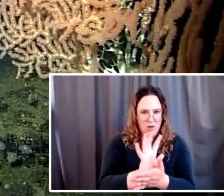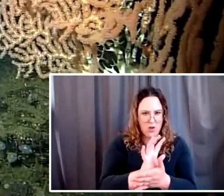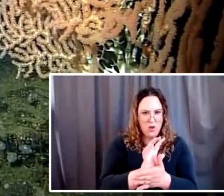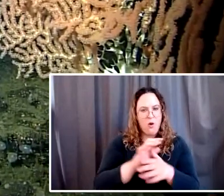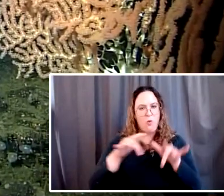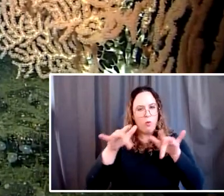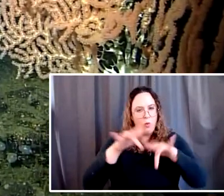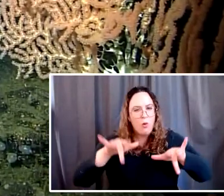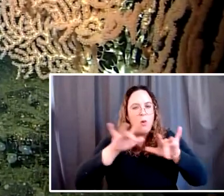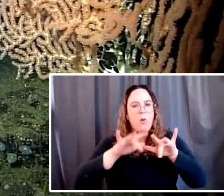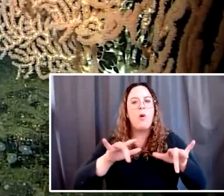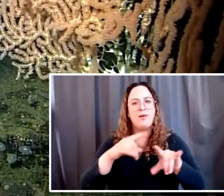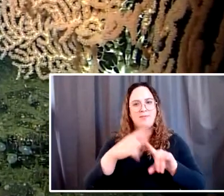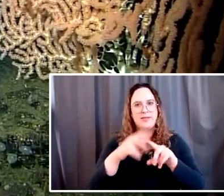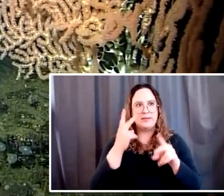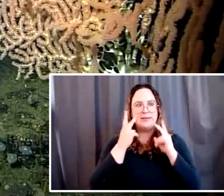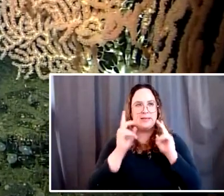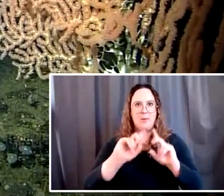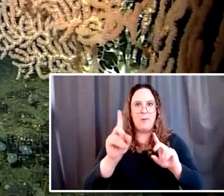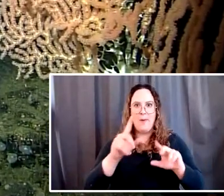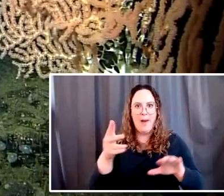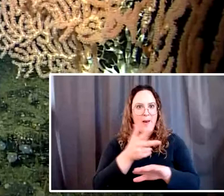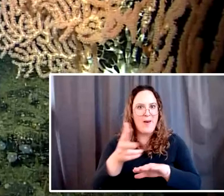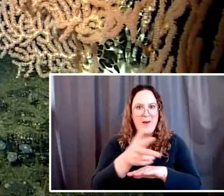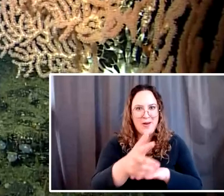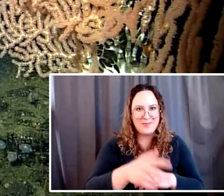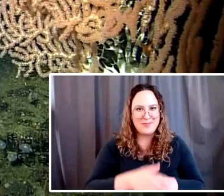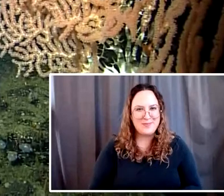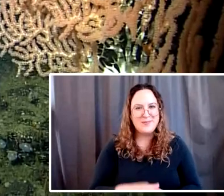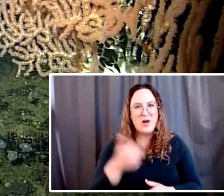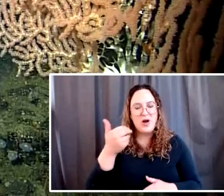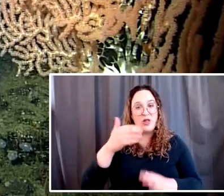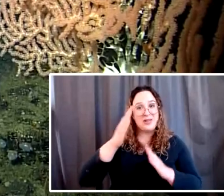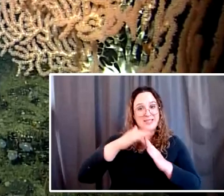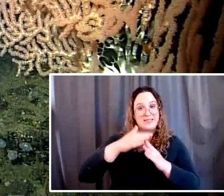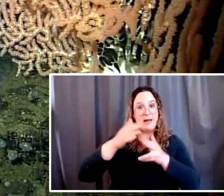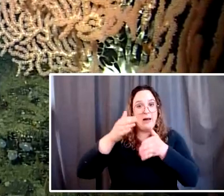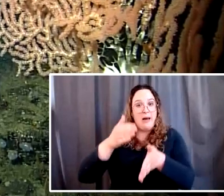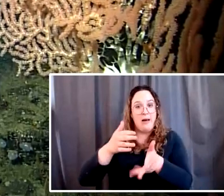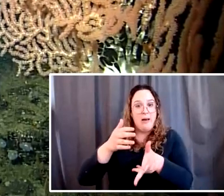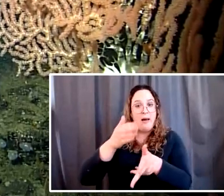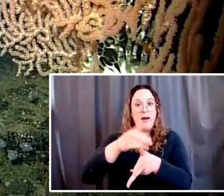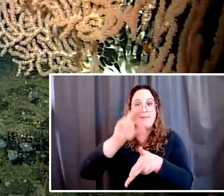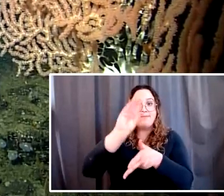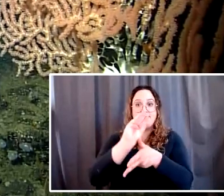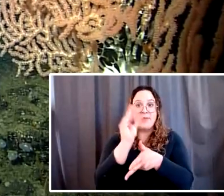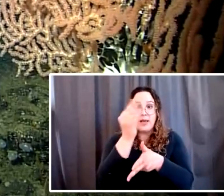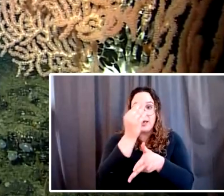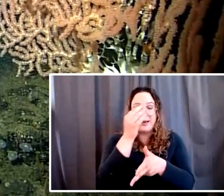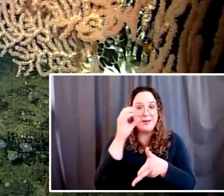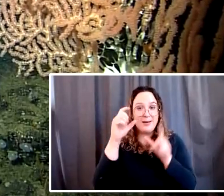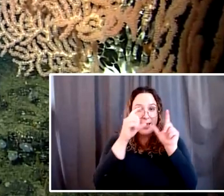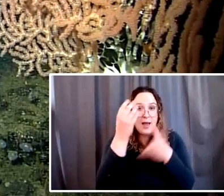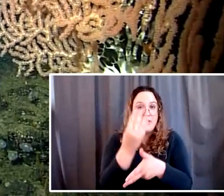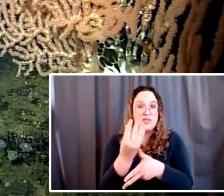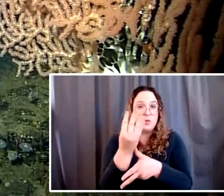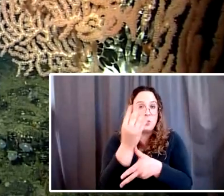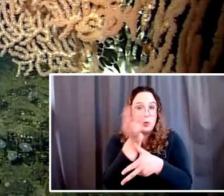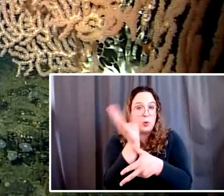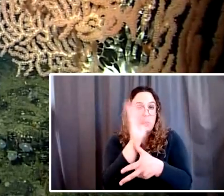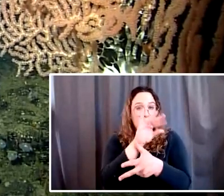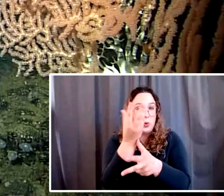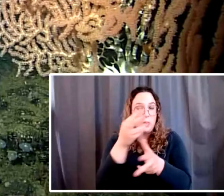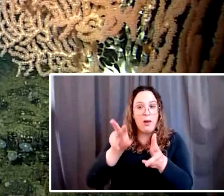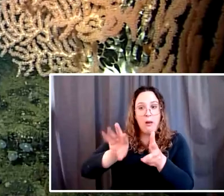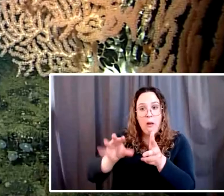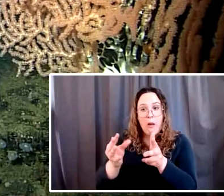have cameras that look up at our umbilical. We have cameras that look down. We have cameras in one of the manipulator arms. We also have cameras